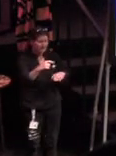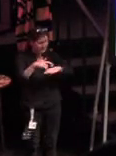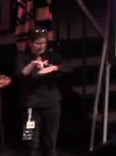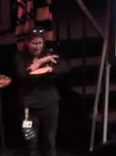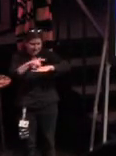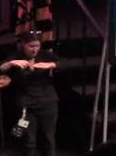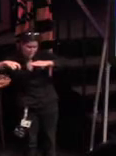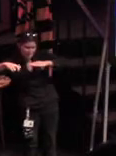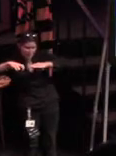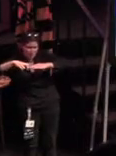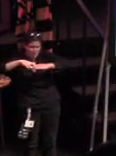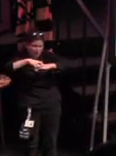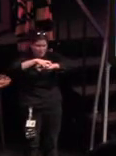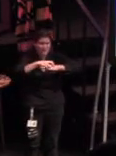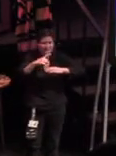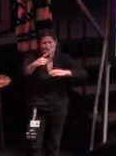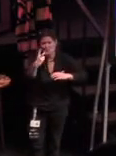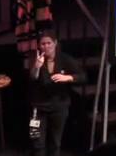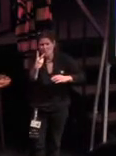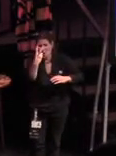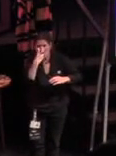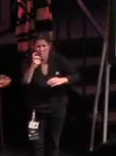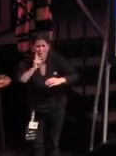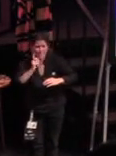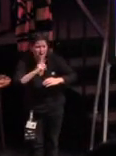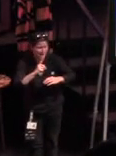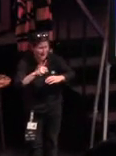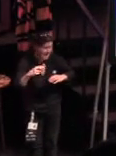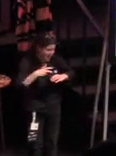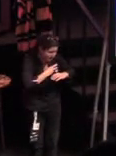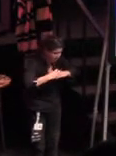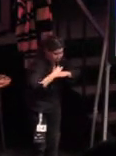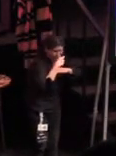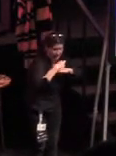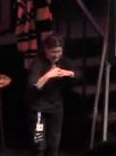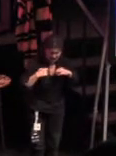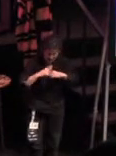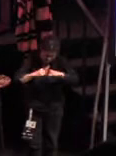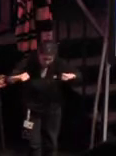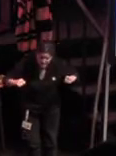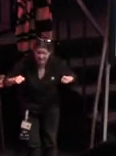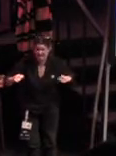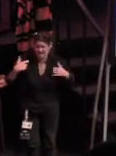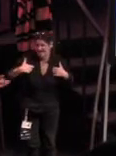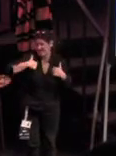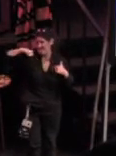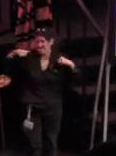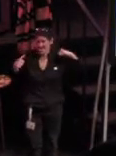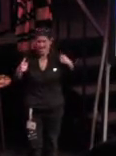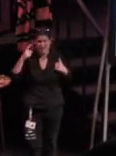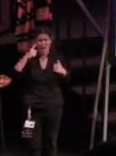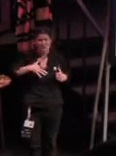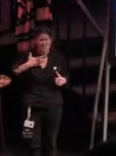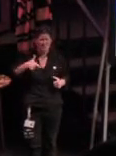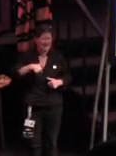and it was just so awkward. And I remember sitting down and, like, taking my fur coat off and just being like, oh, I just don't want to be here, and looking around